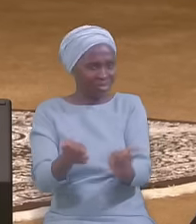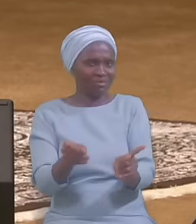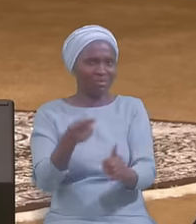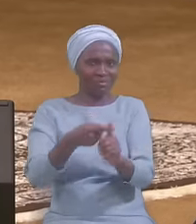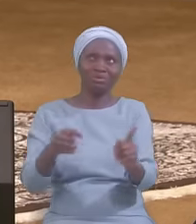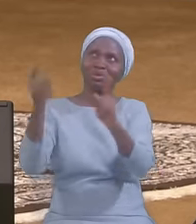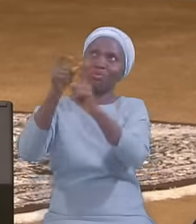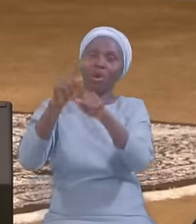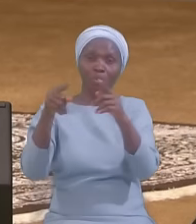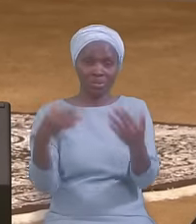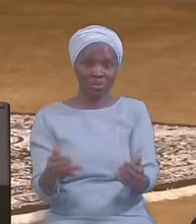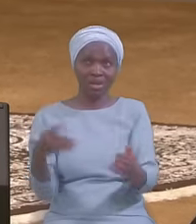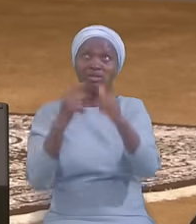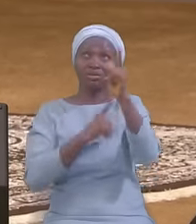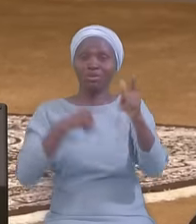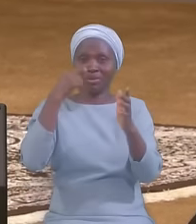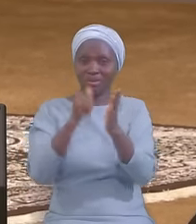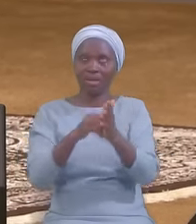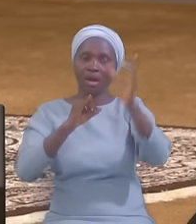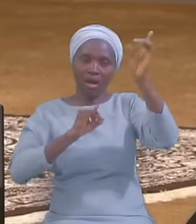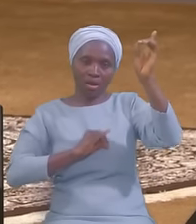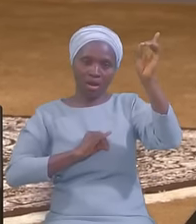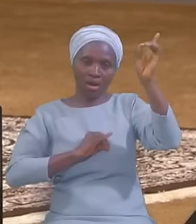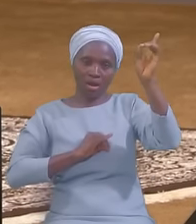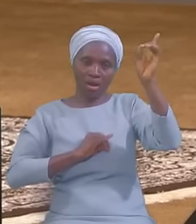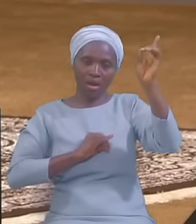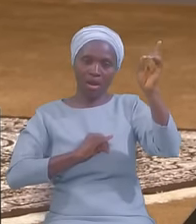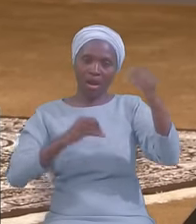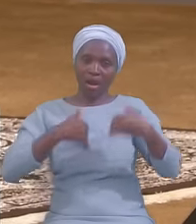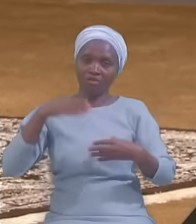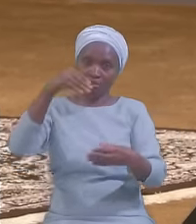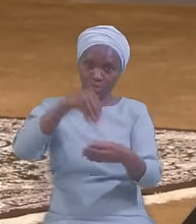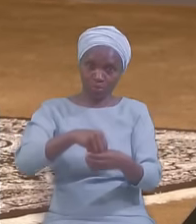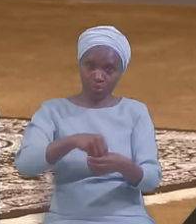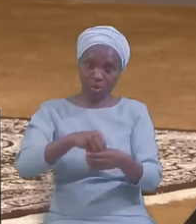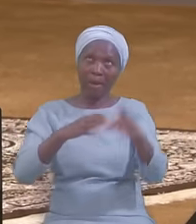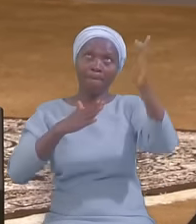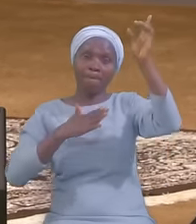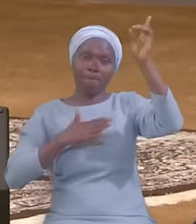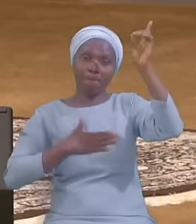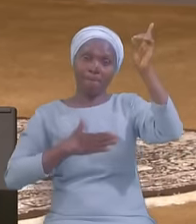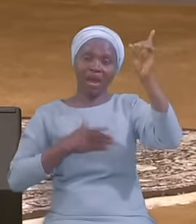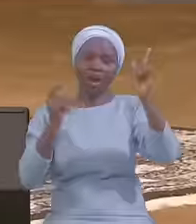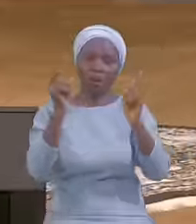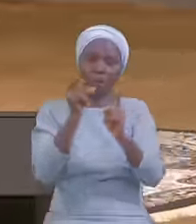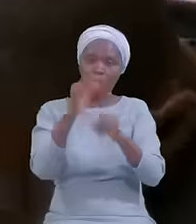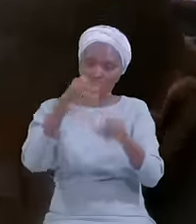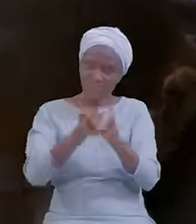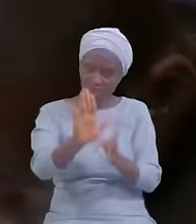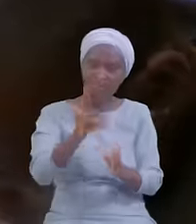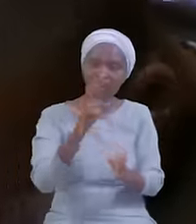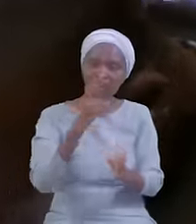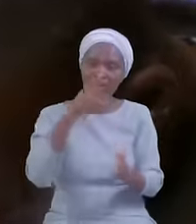the Lord said, I have put my word in your